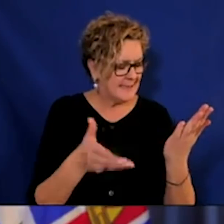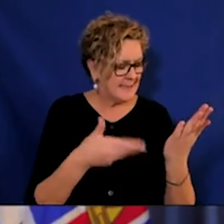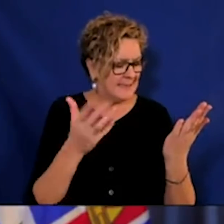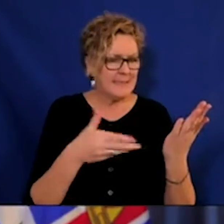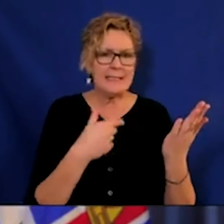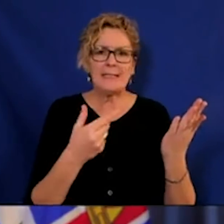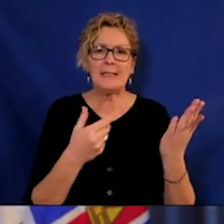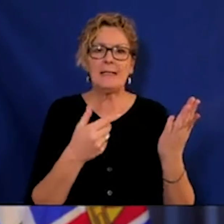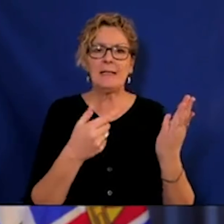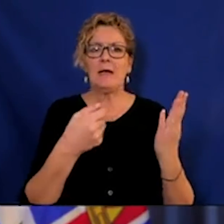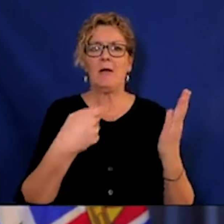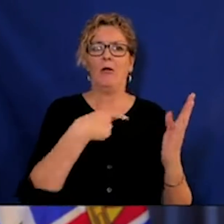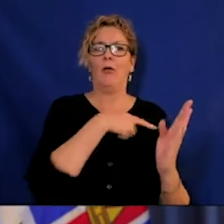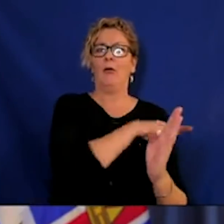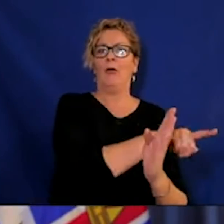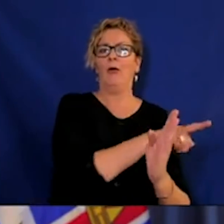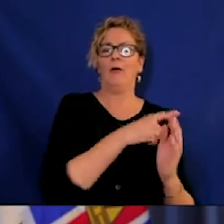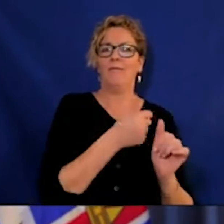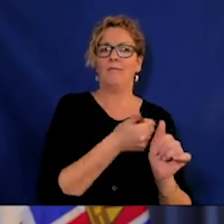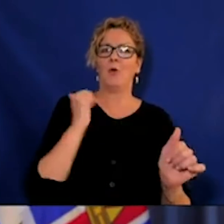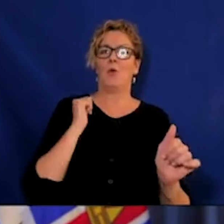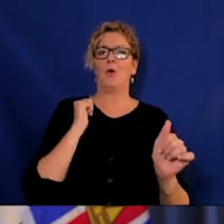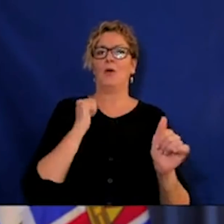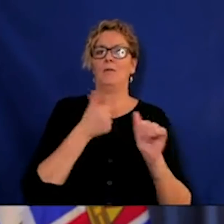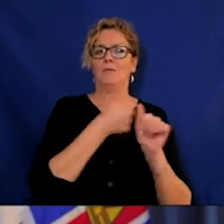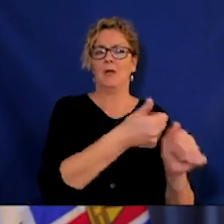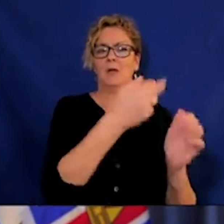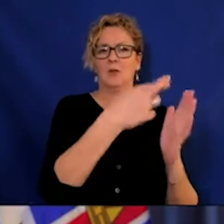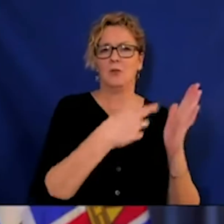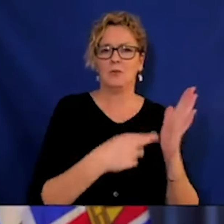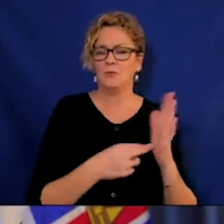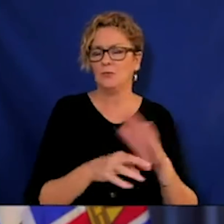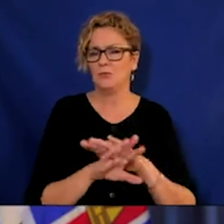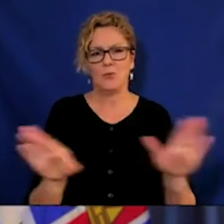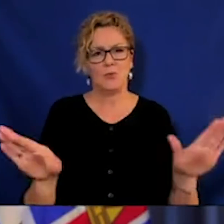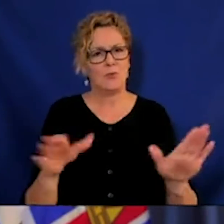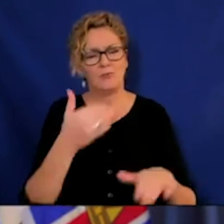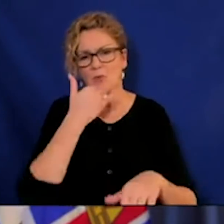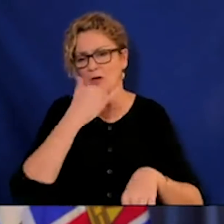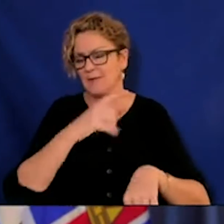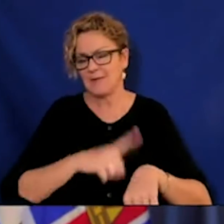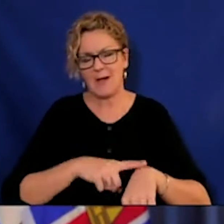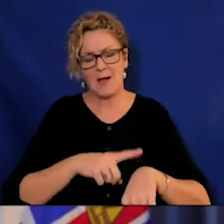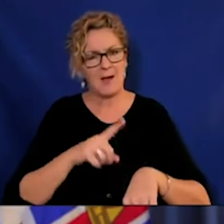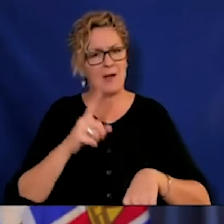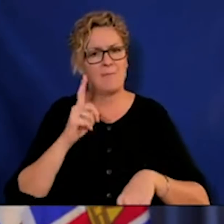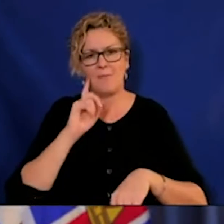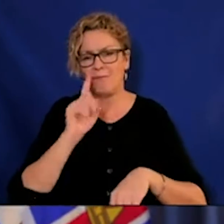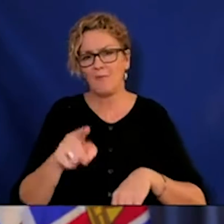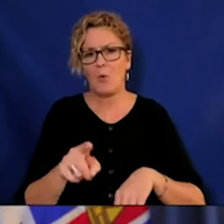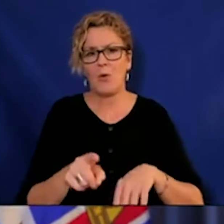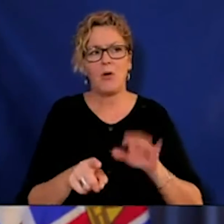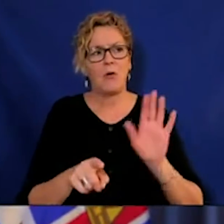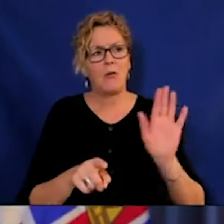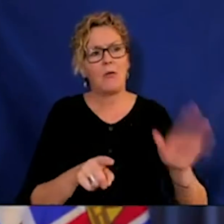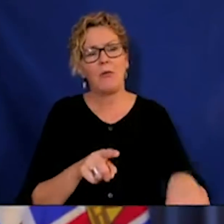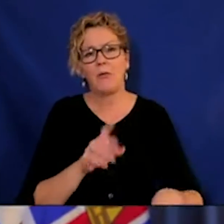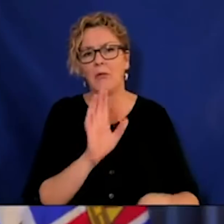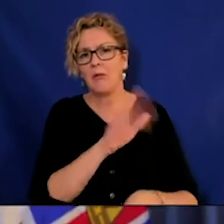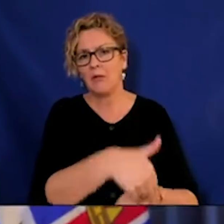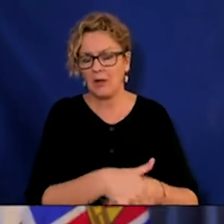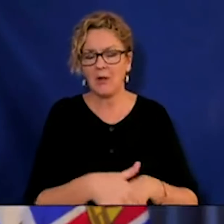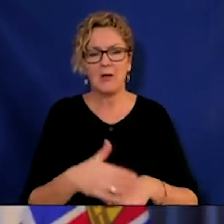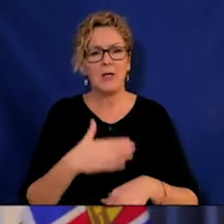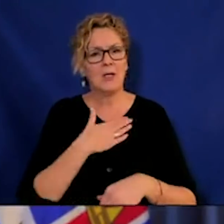together now and follow them and work with them and work within each other and protect one each other, which means no gatherings outside of your